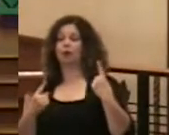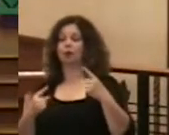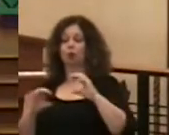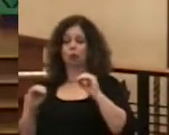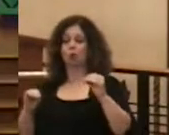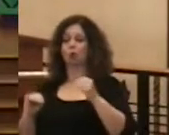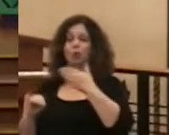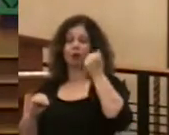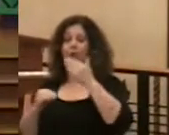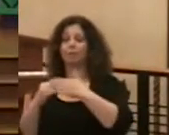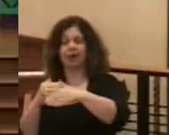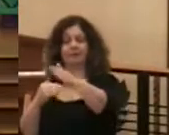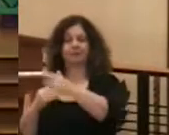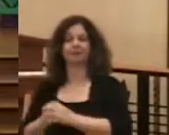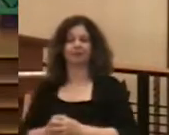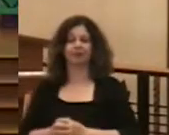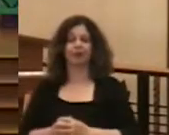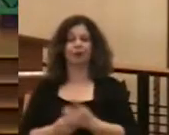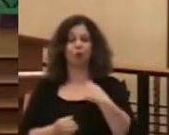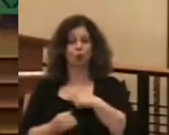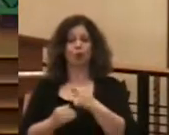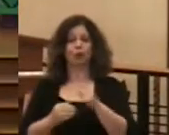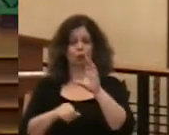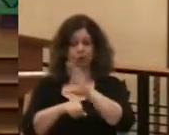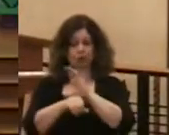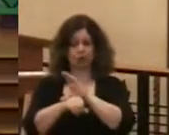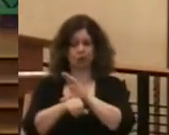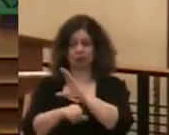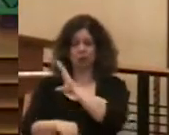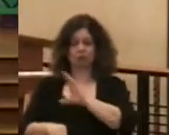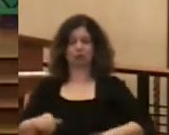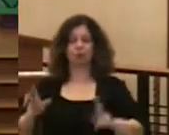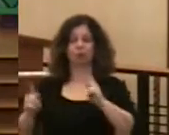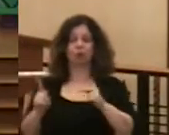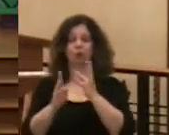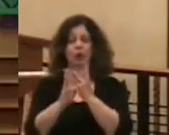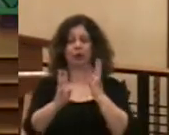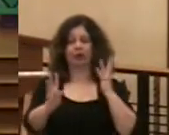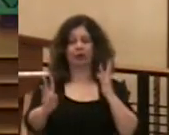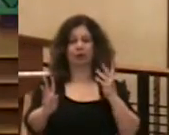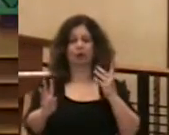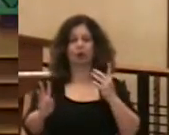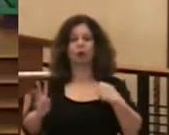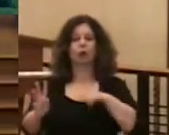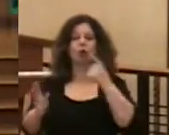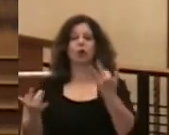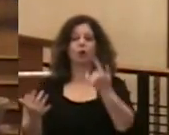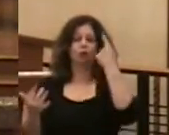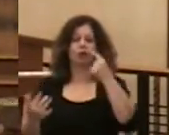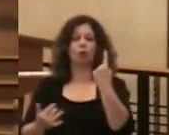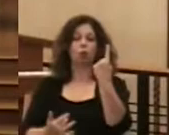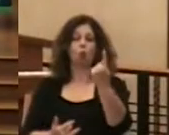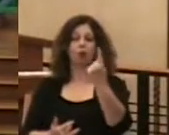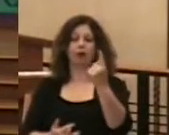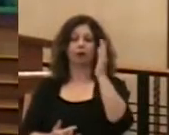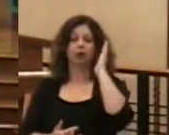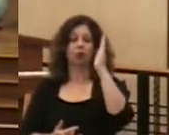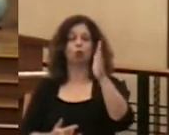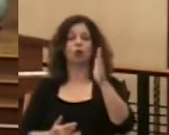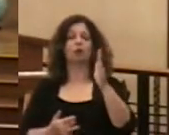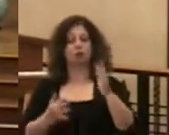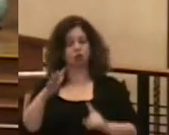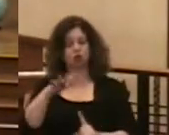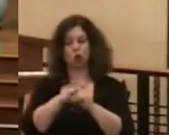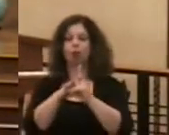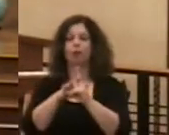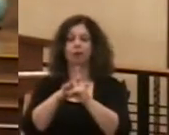line. We, in our faith ancestors, waited for that one who would come in the line of David, one